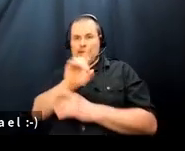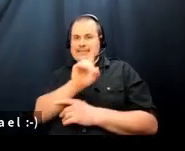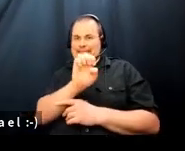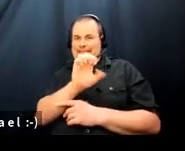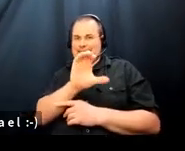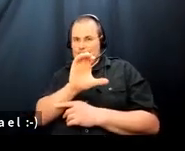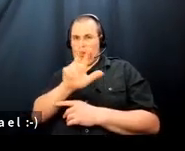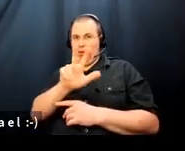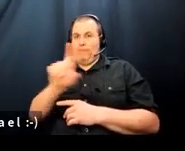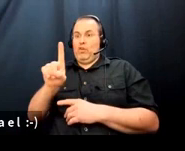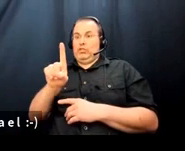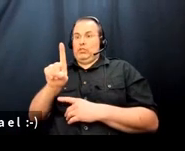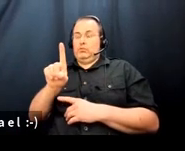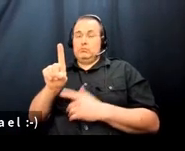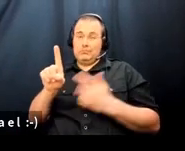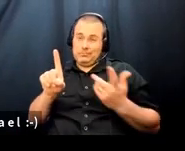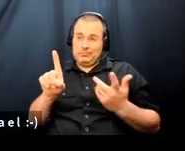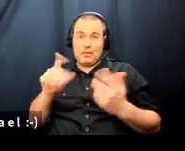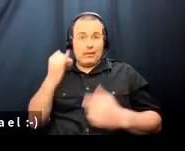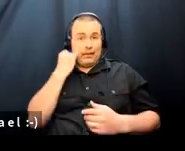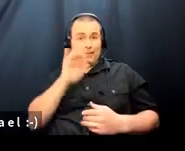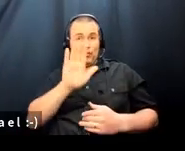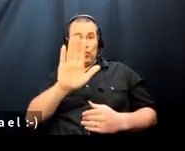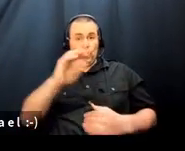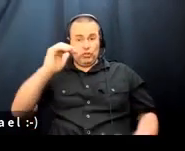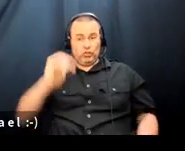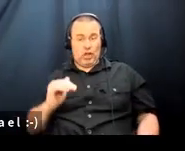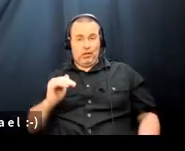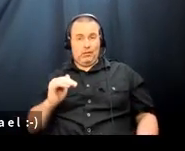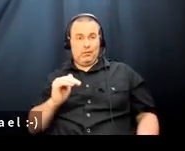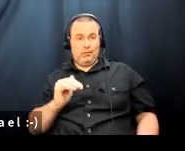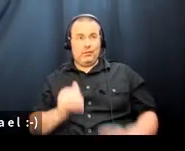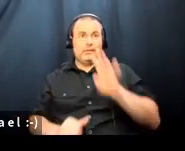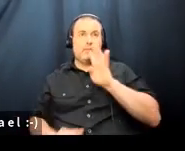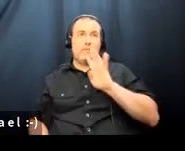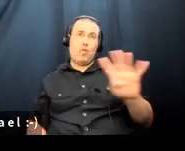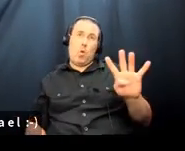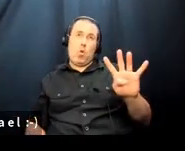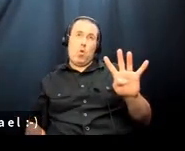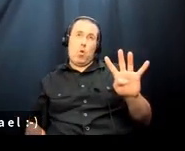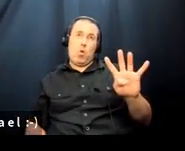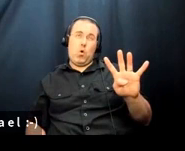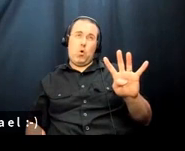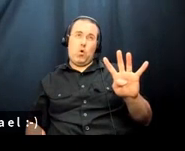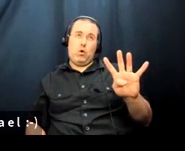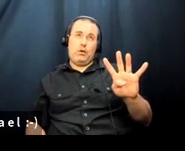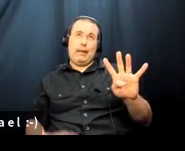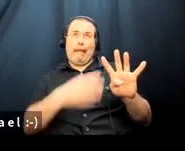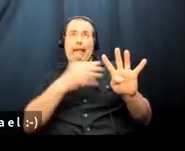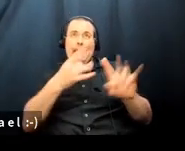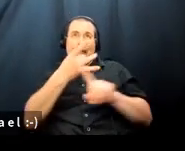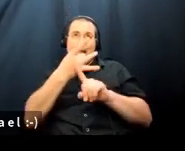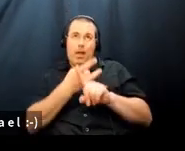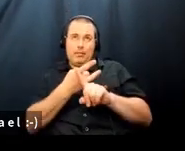Well, if your child is 4 years old and 4 years old, 8 months, when they